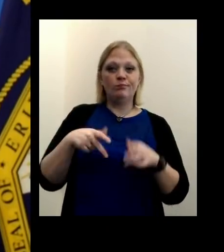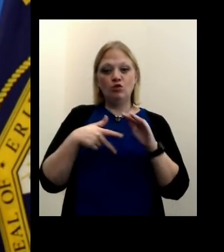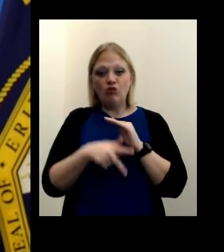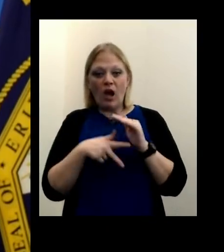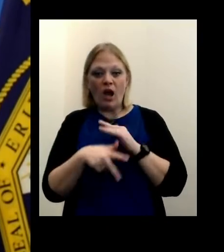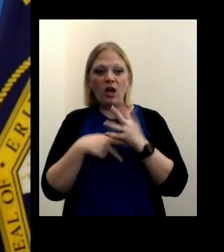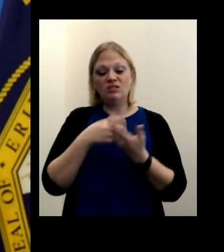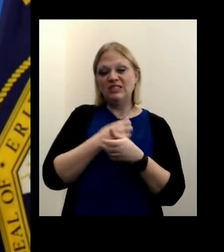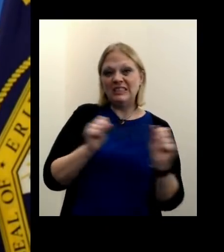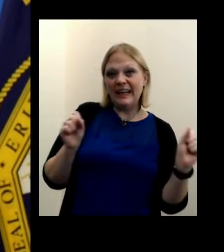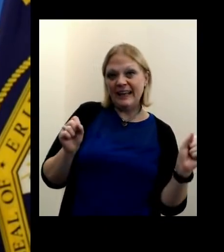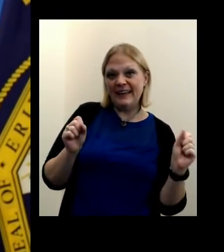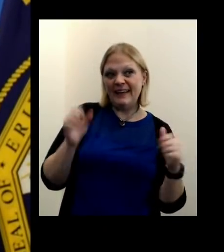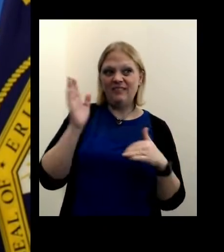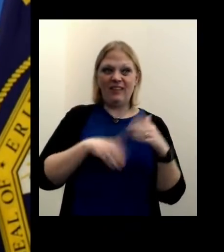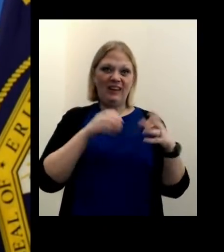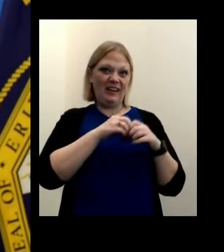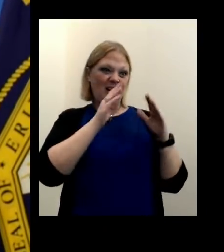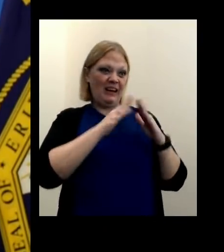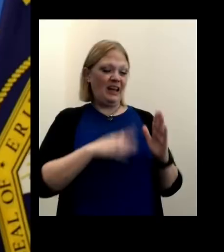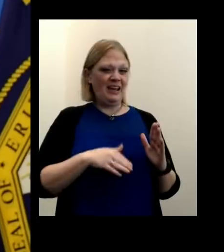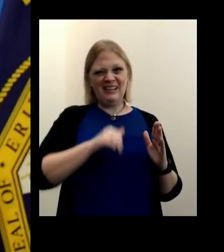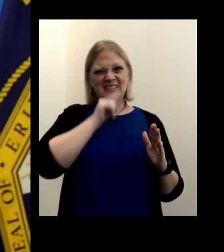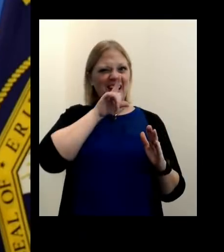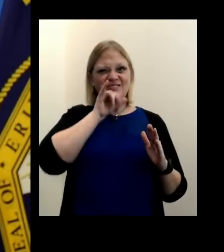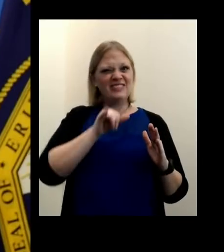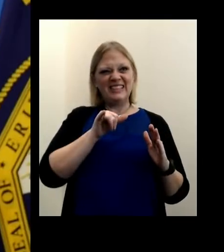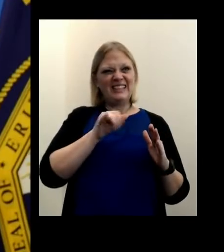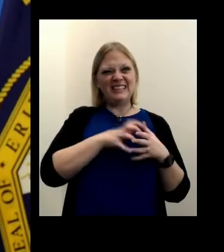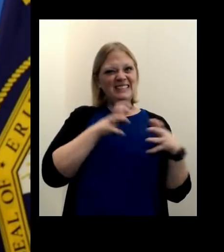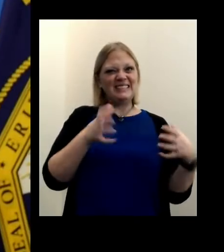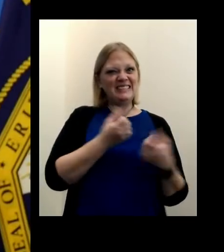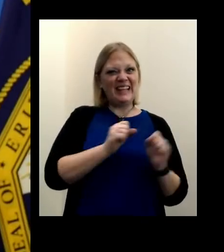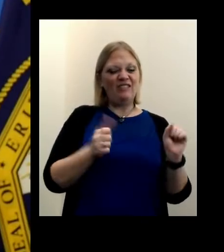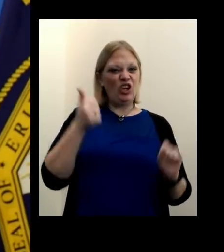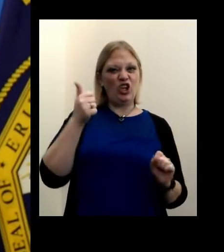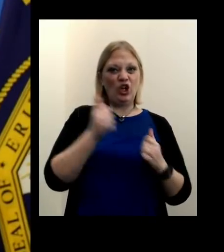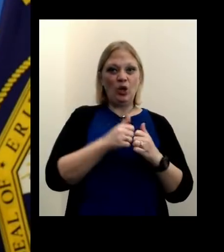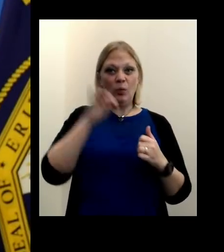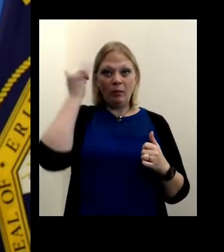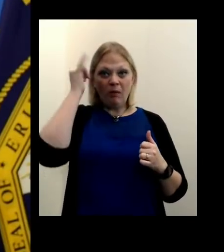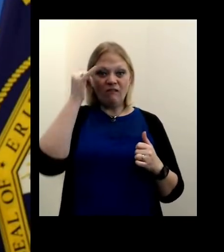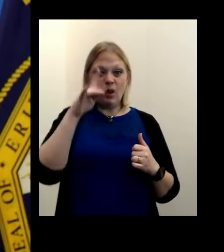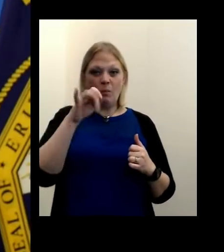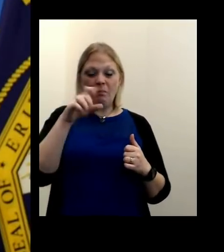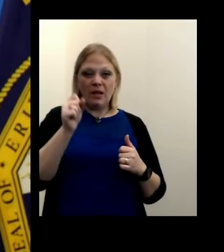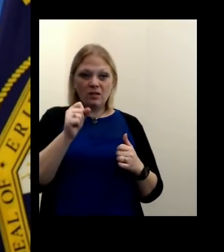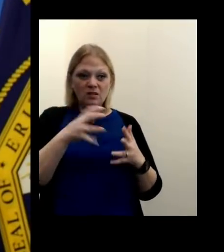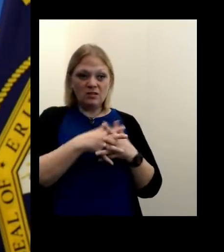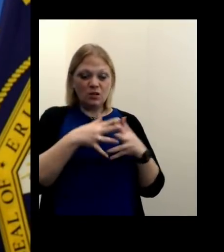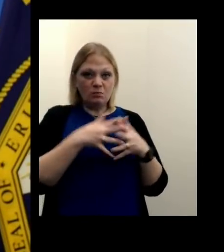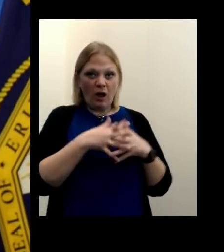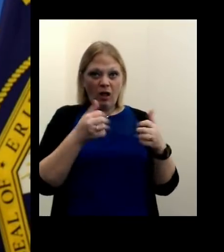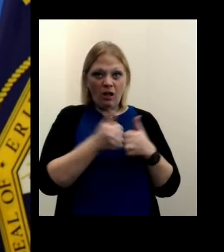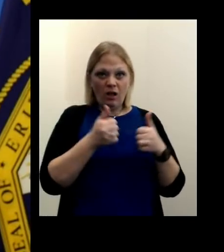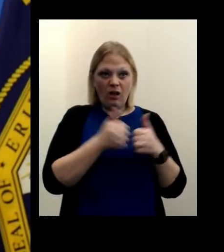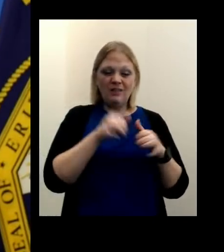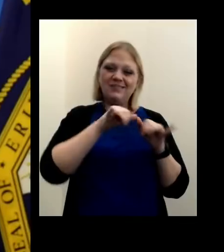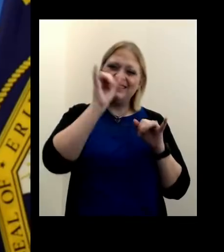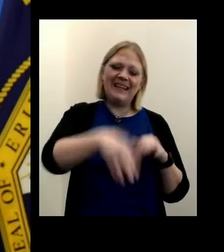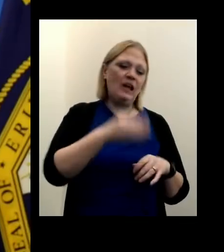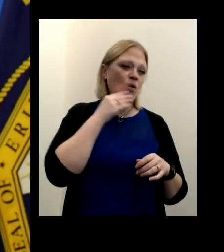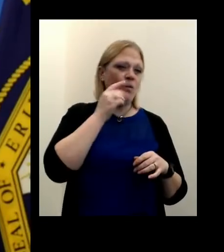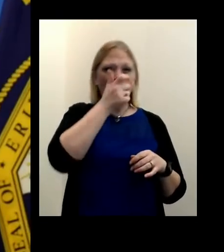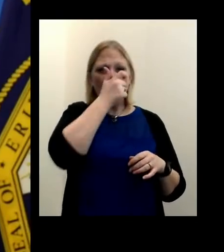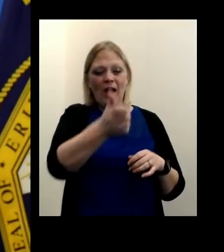safer than being in their house, it's not really that much safer. And with the Bills game tonight, stay home. Watch it at home.